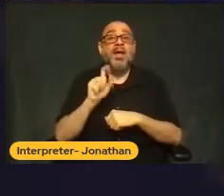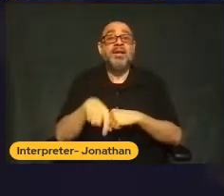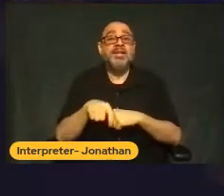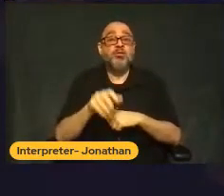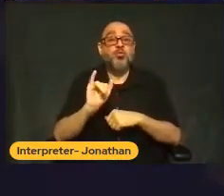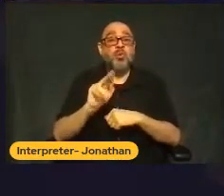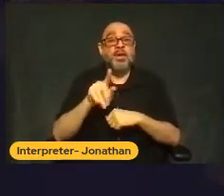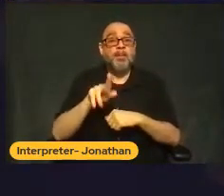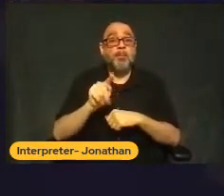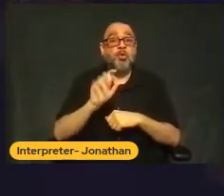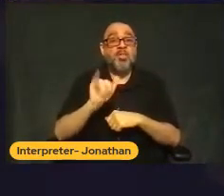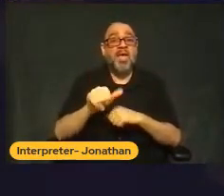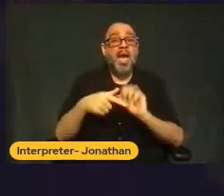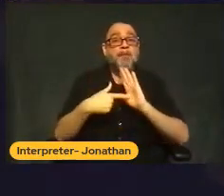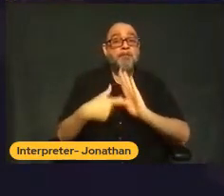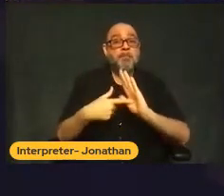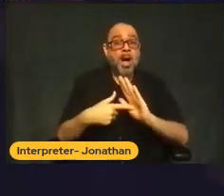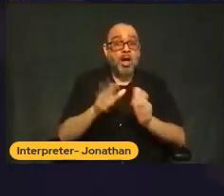file